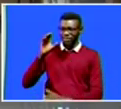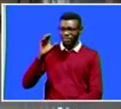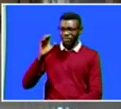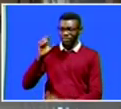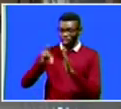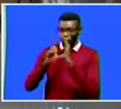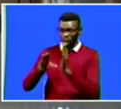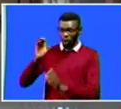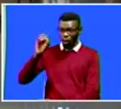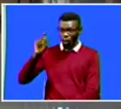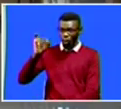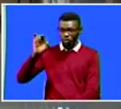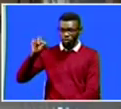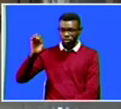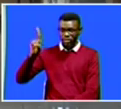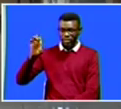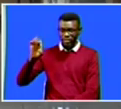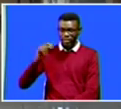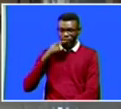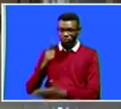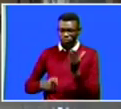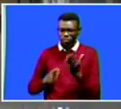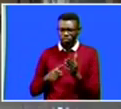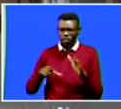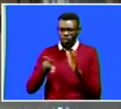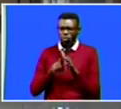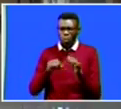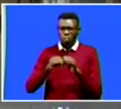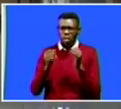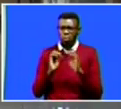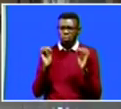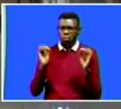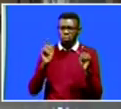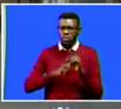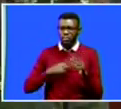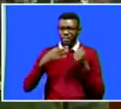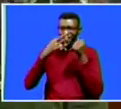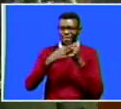his client and counterparts never broke the law during the Kibra ODM rally.